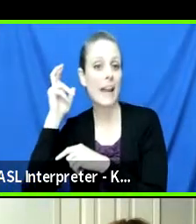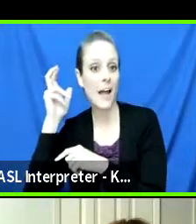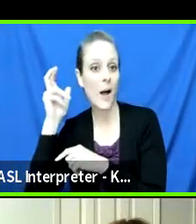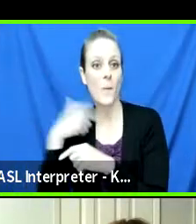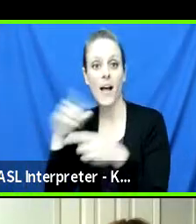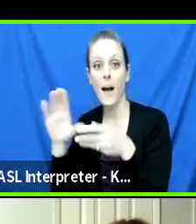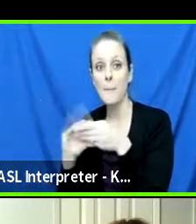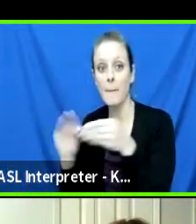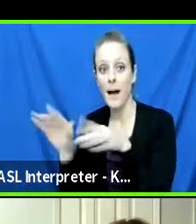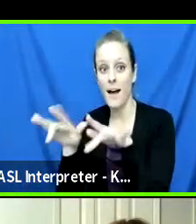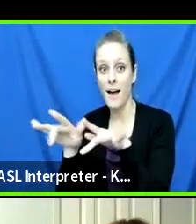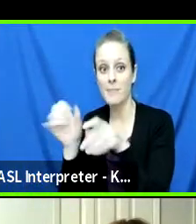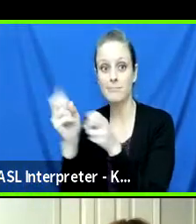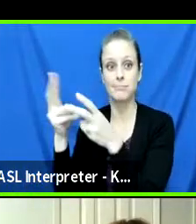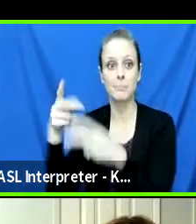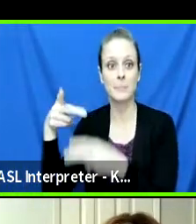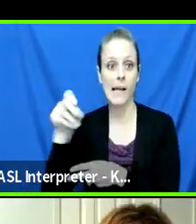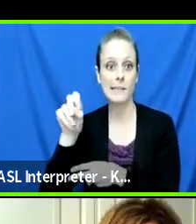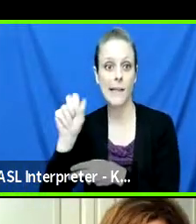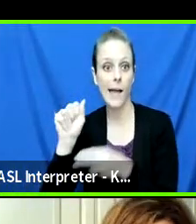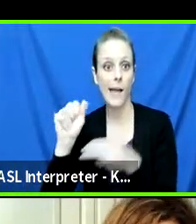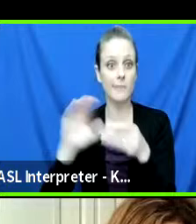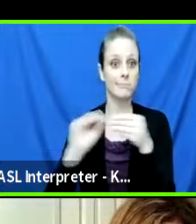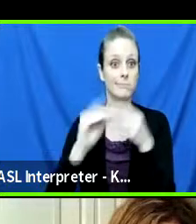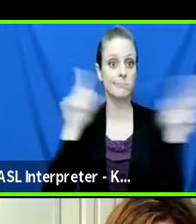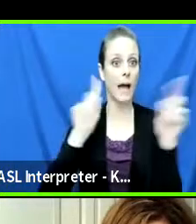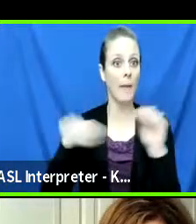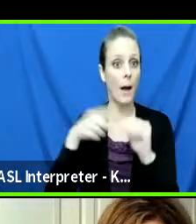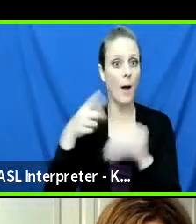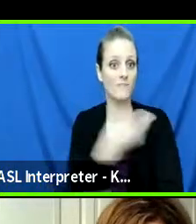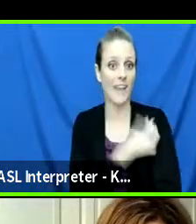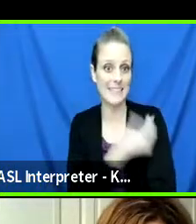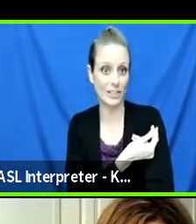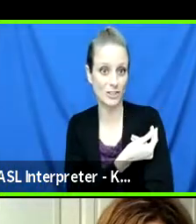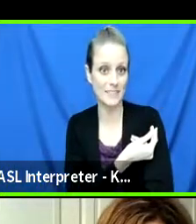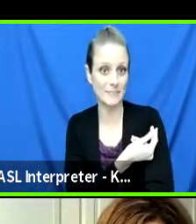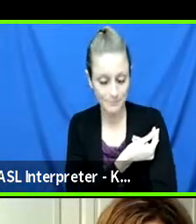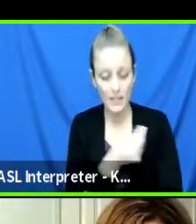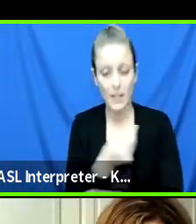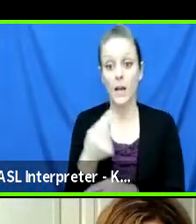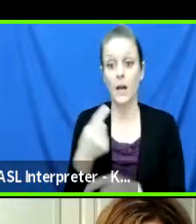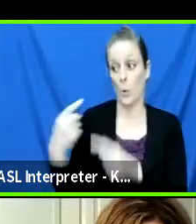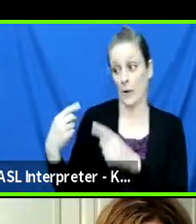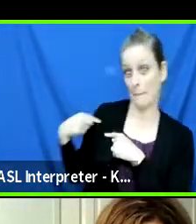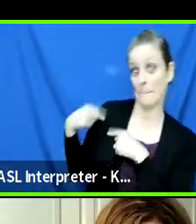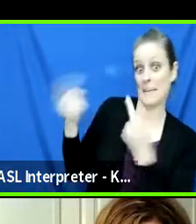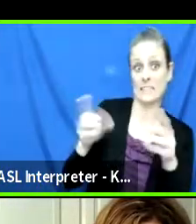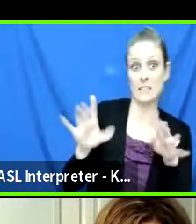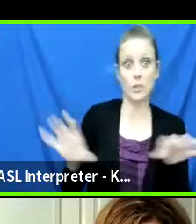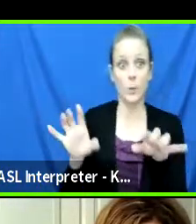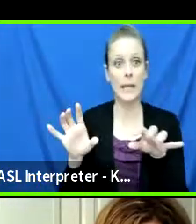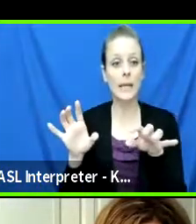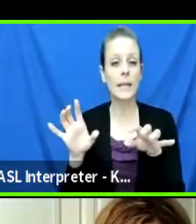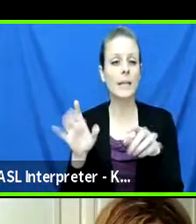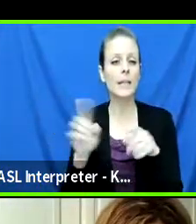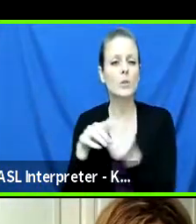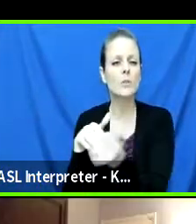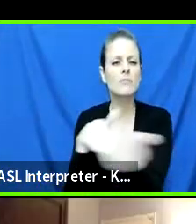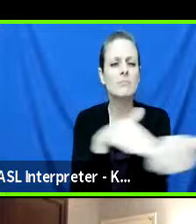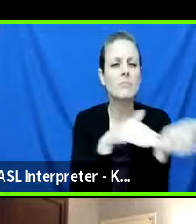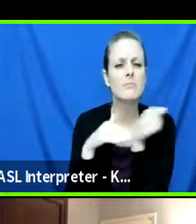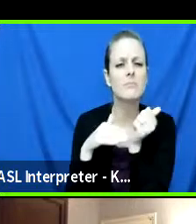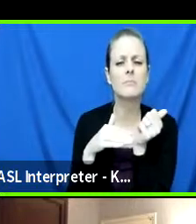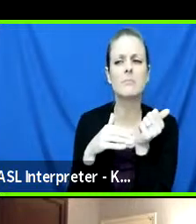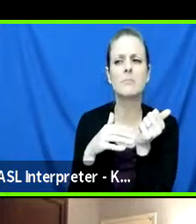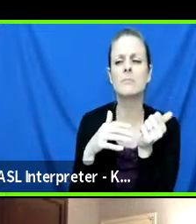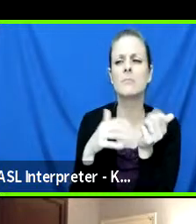will be sharing a short PSA about vaccination, and something we've been doing to kind of get a sense of what we want, what